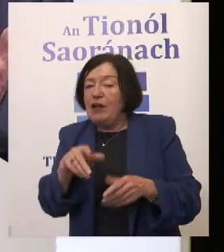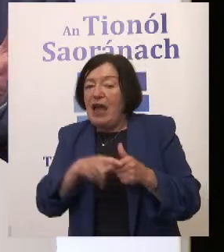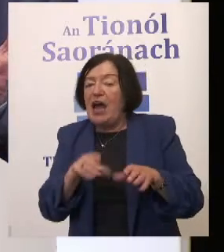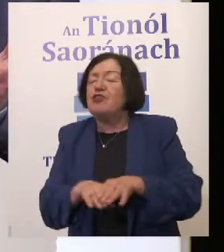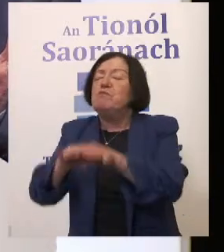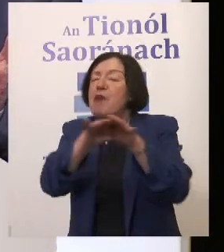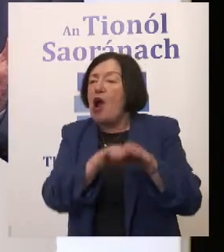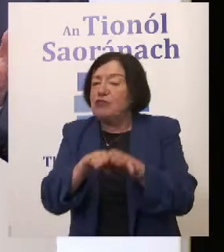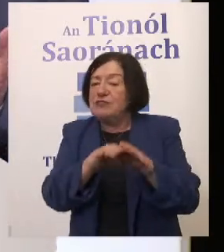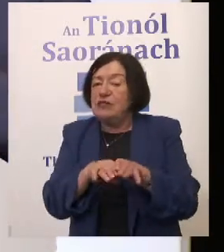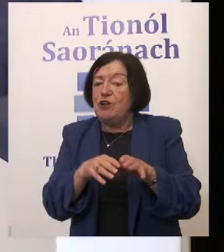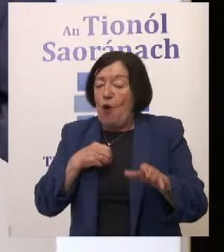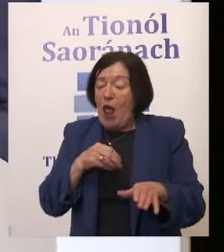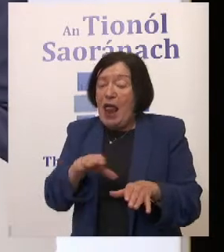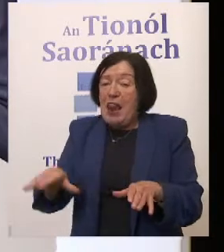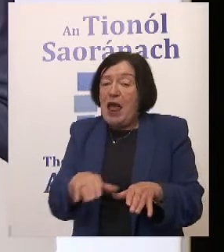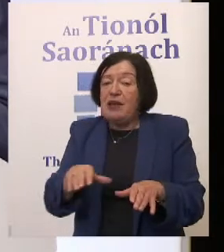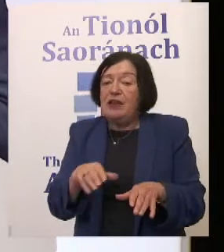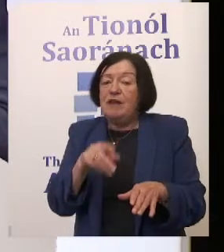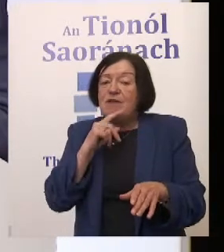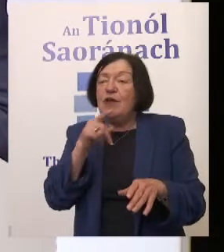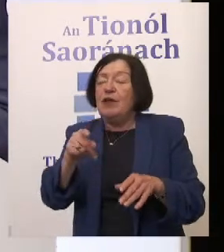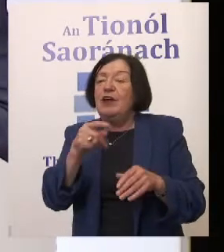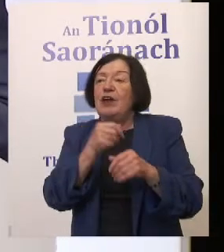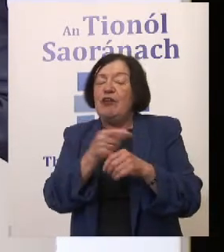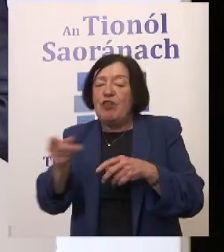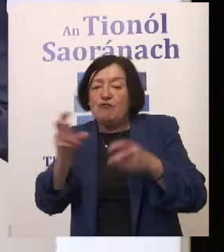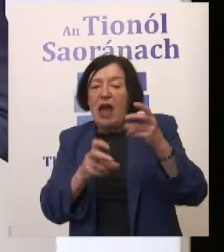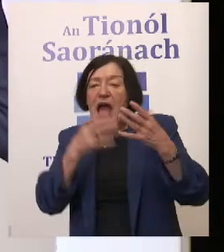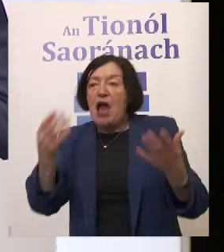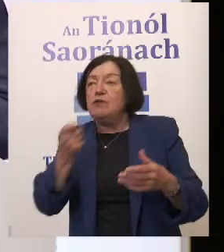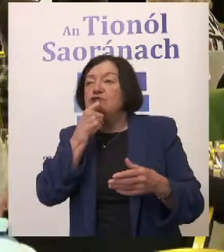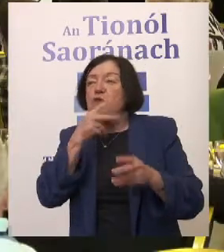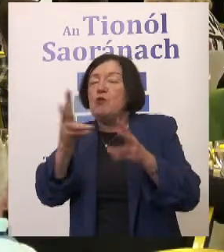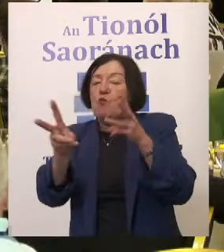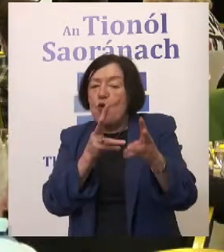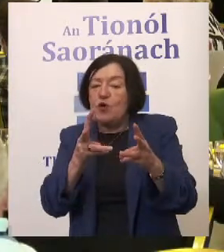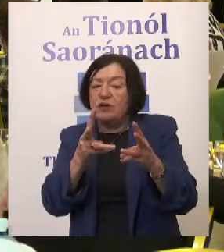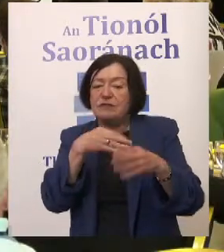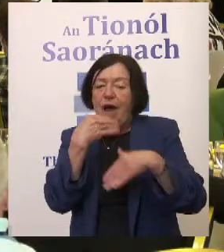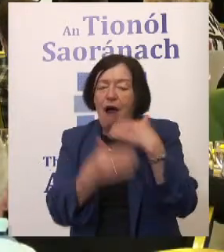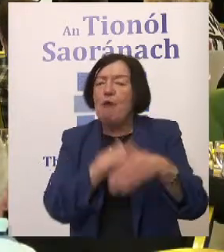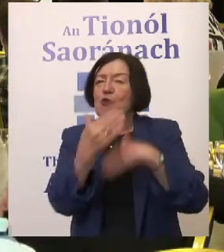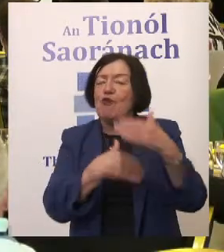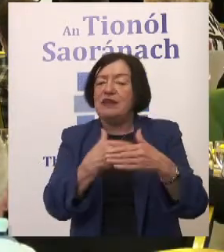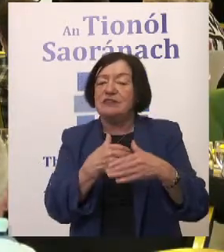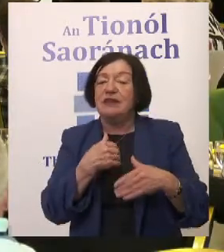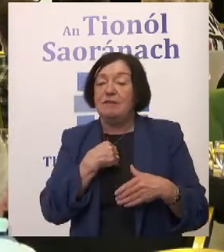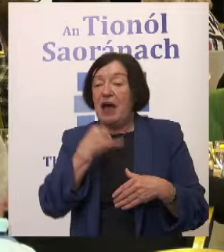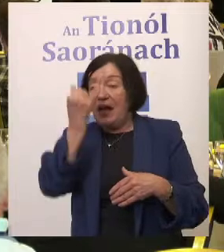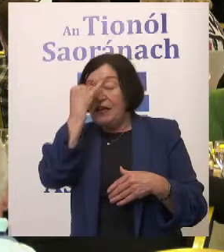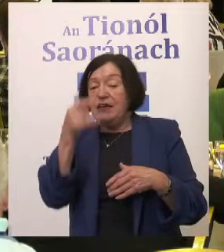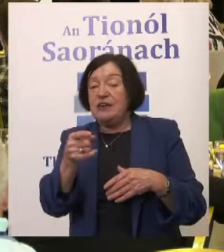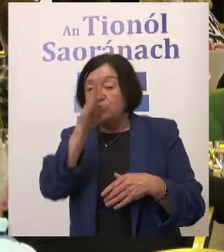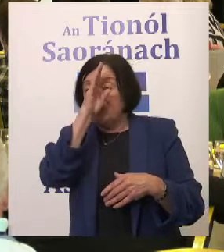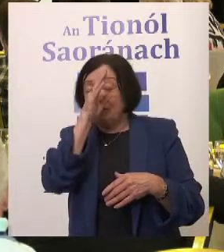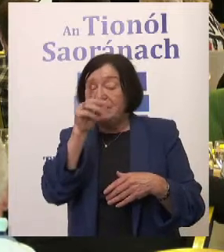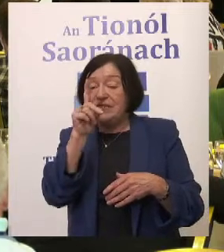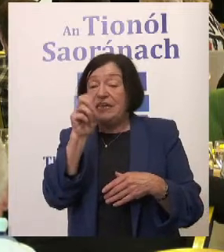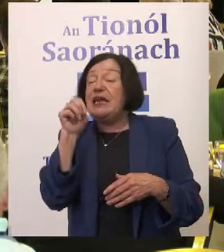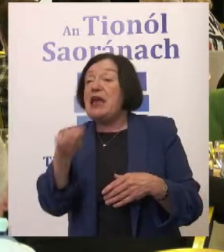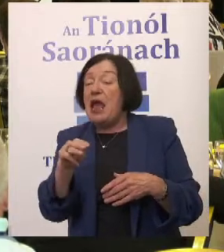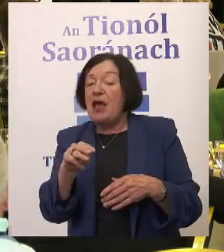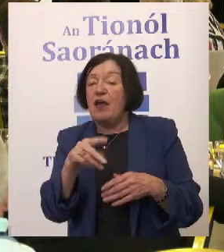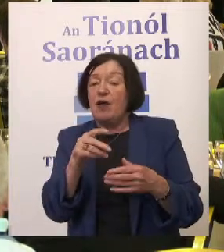at a very local level in terms of those powers, but in terms of the row about how Dublin works and functions, my suggestion is a directly elected